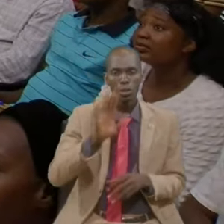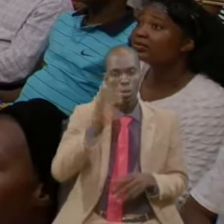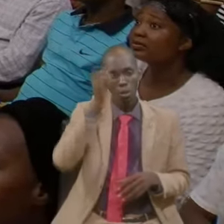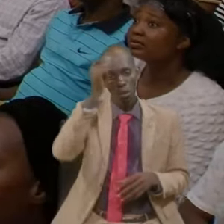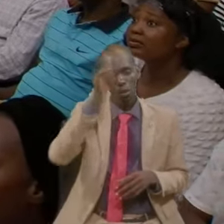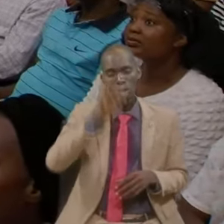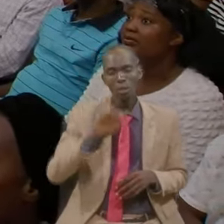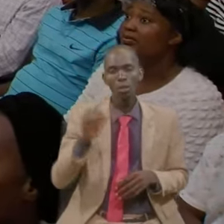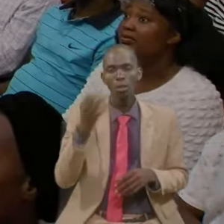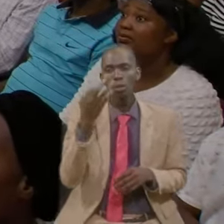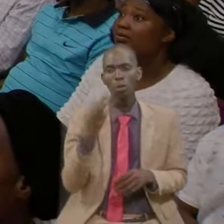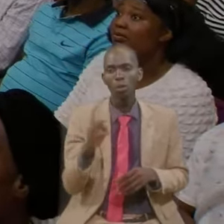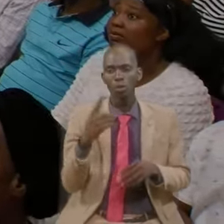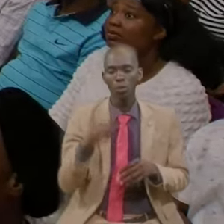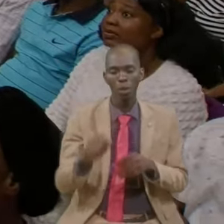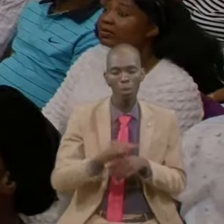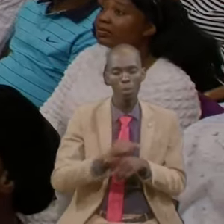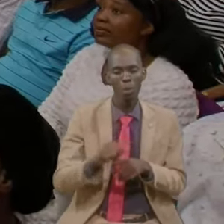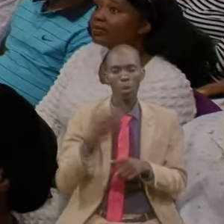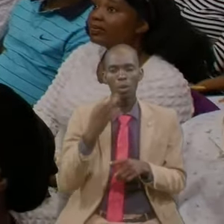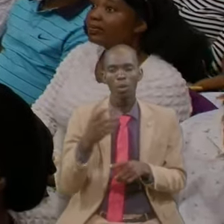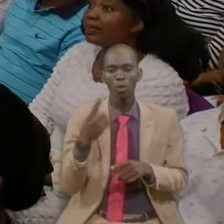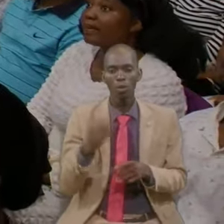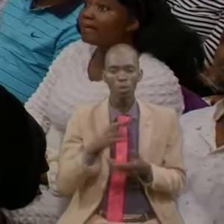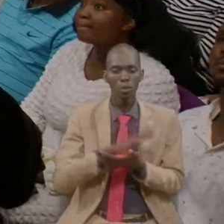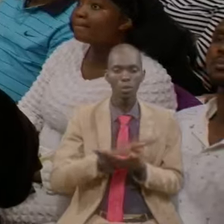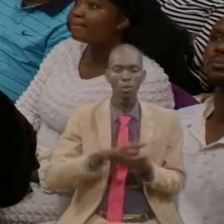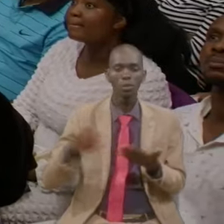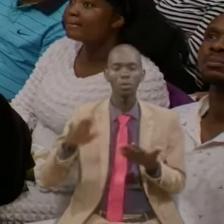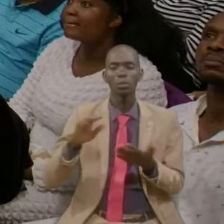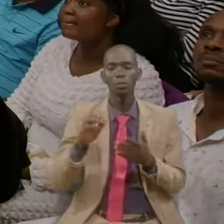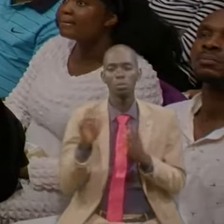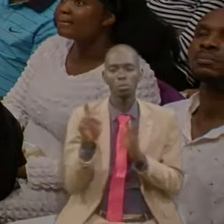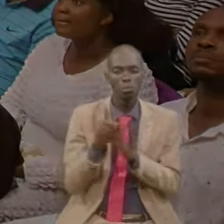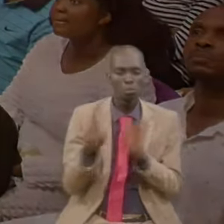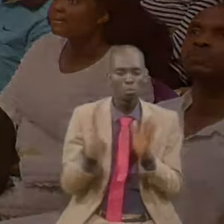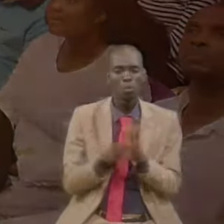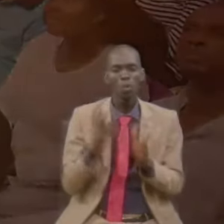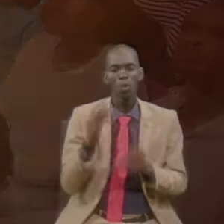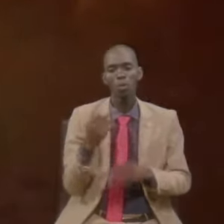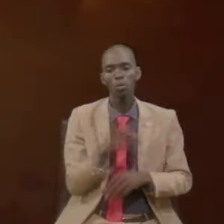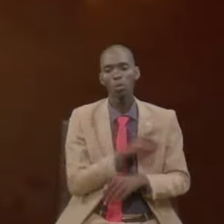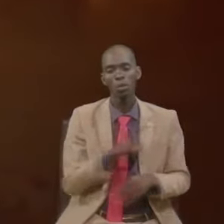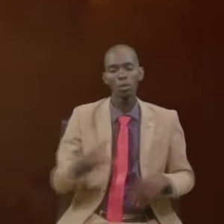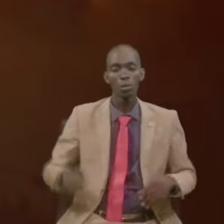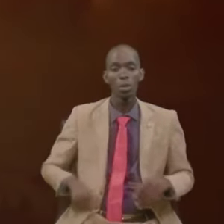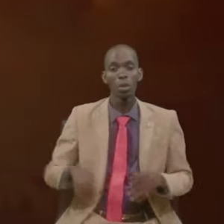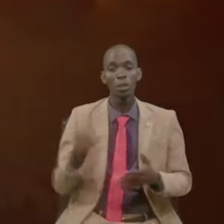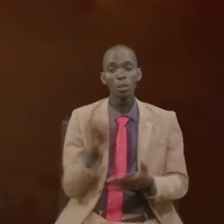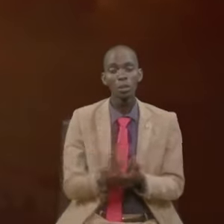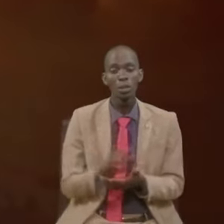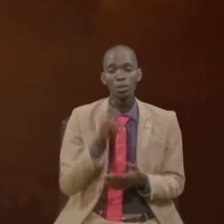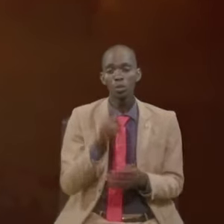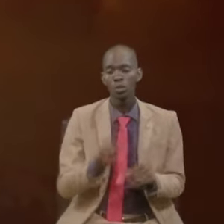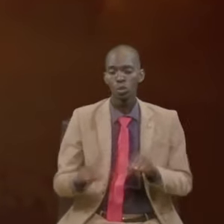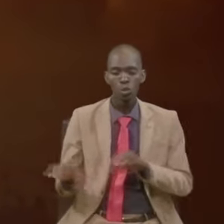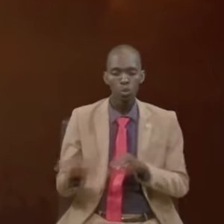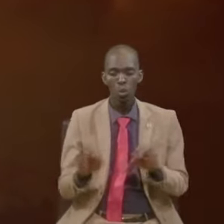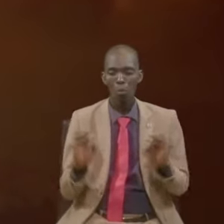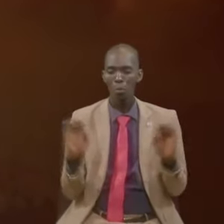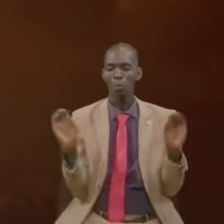understanding of the practice of the righteous principles of the Lord, that you do nothing